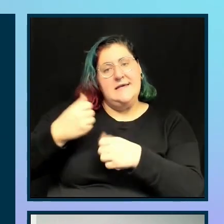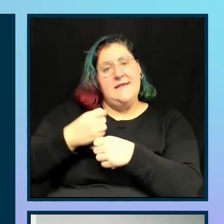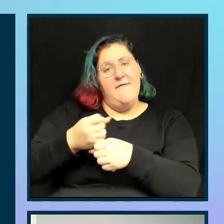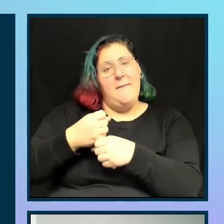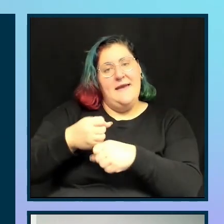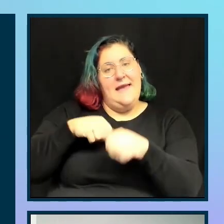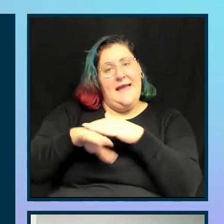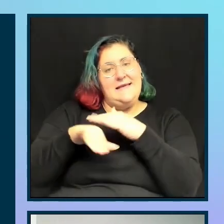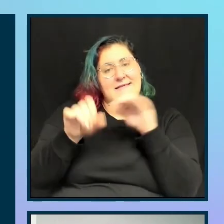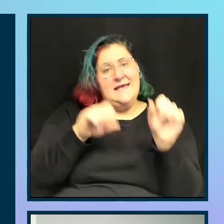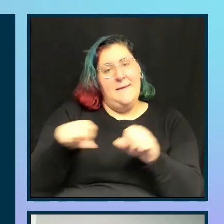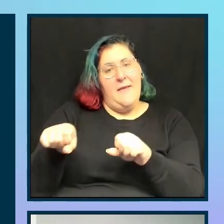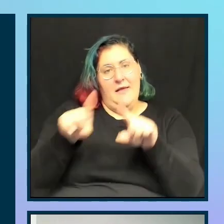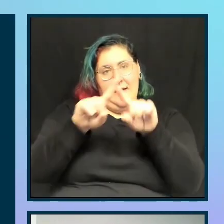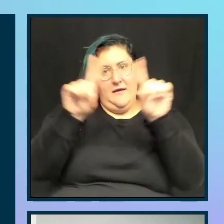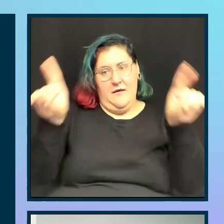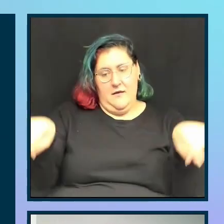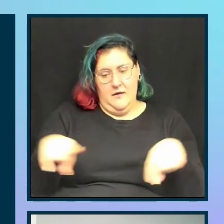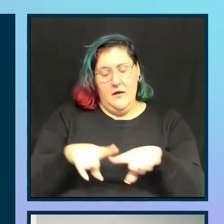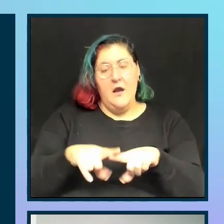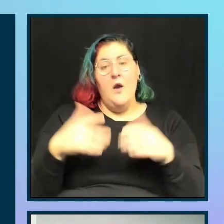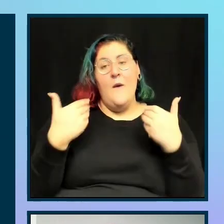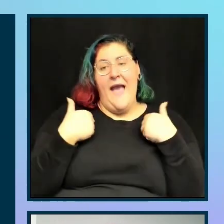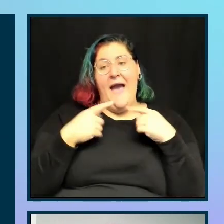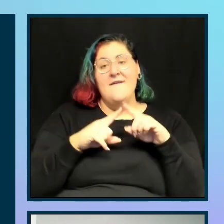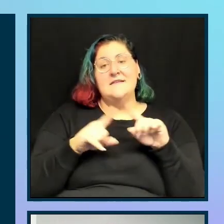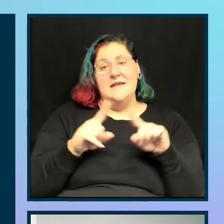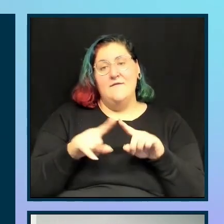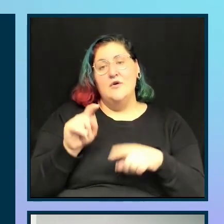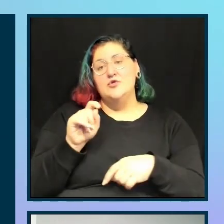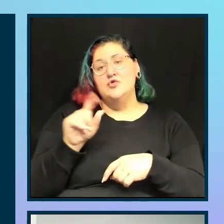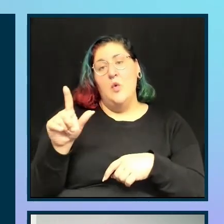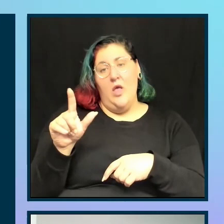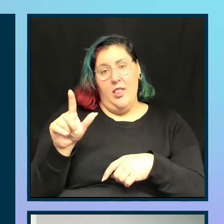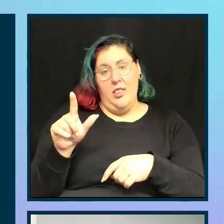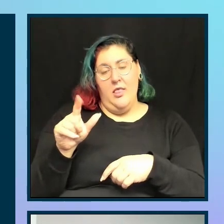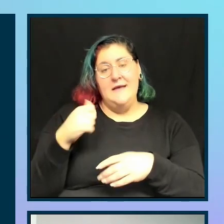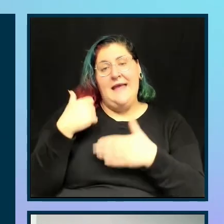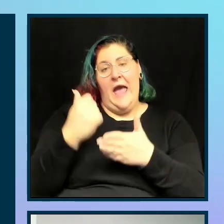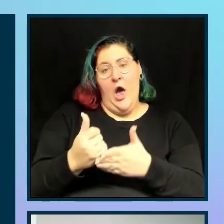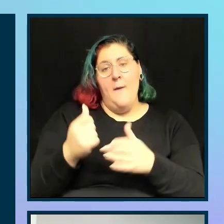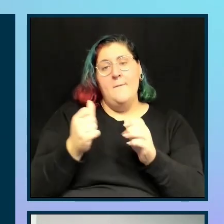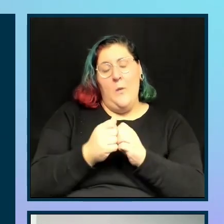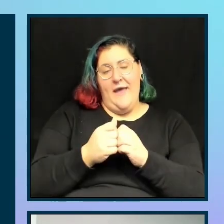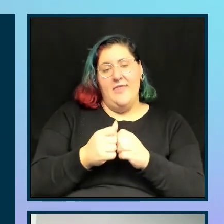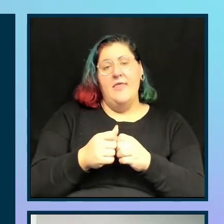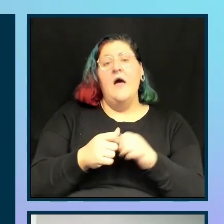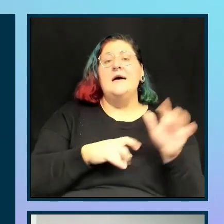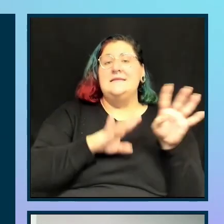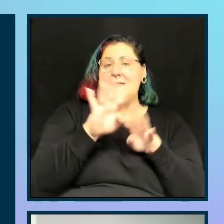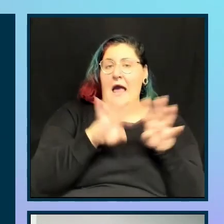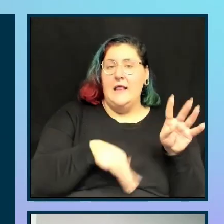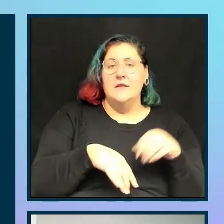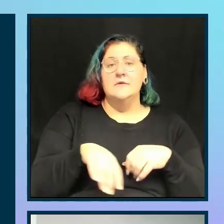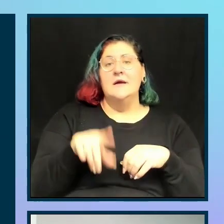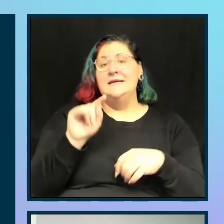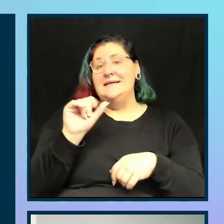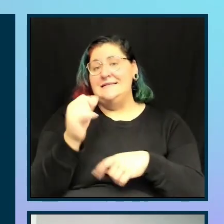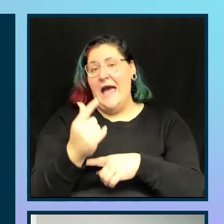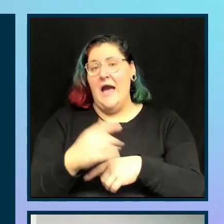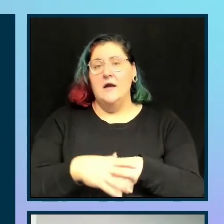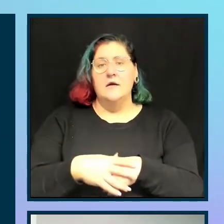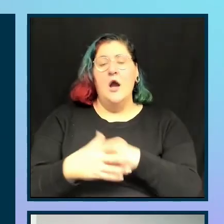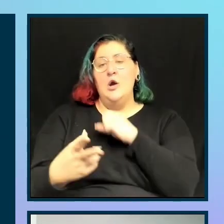we've got verification tools that help with that process of styling, tagging, and making sure that you preserve any type of